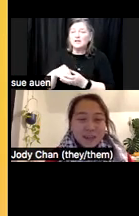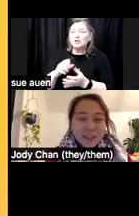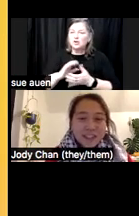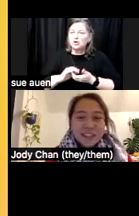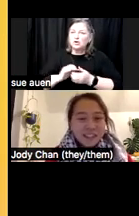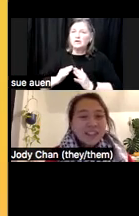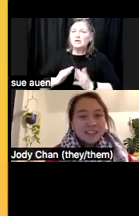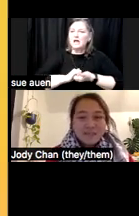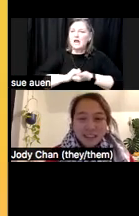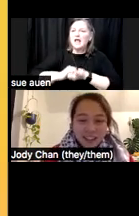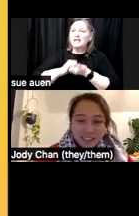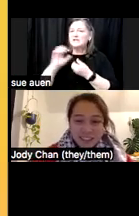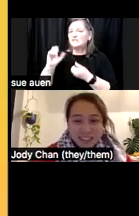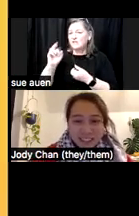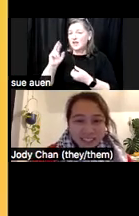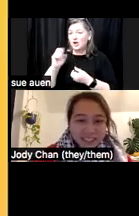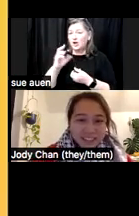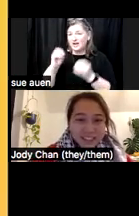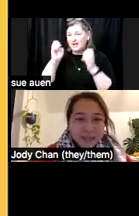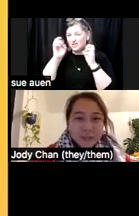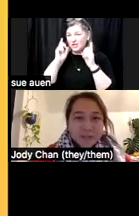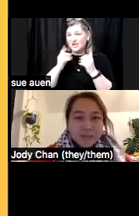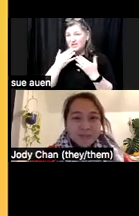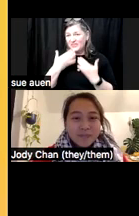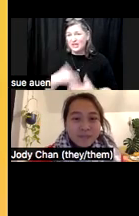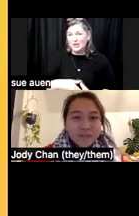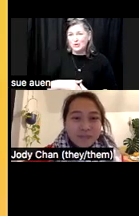collective liberation. Yeah, thank you.